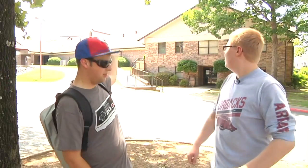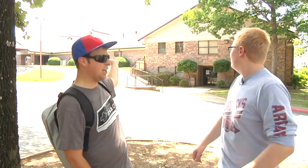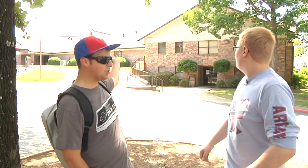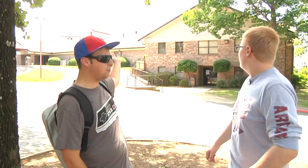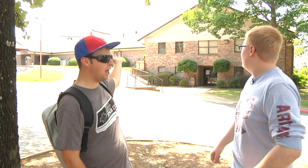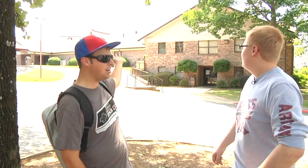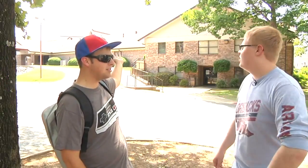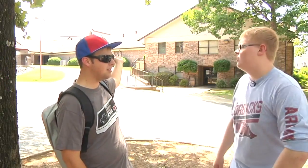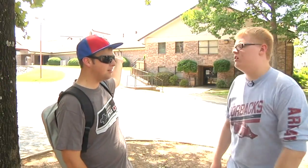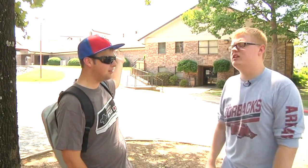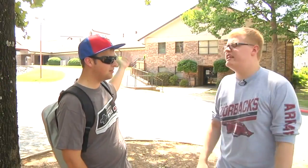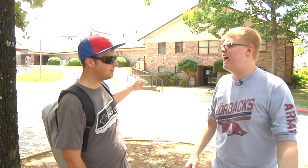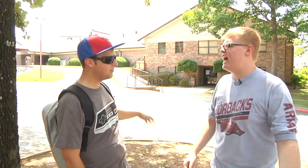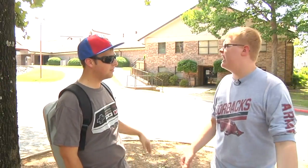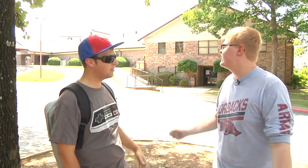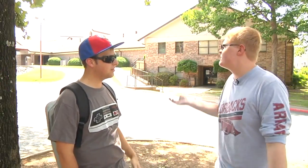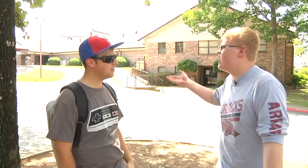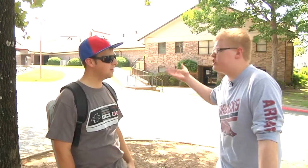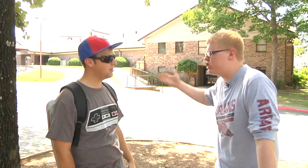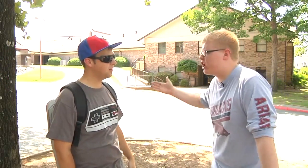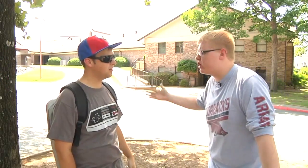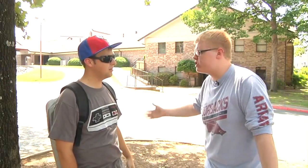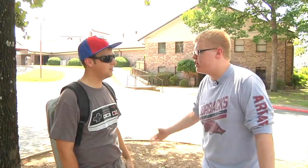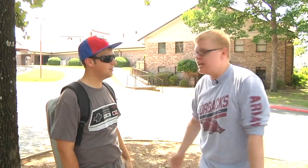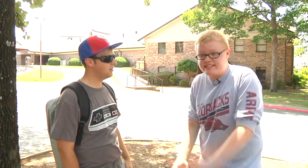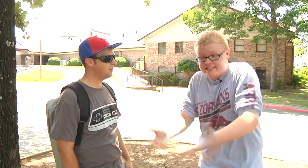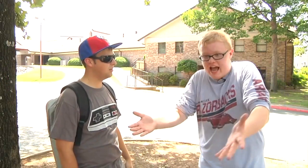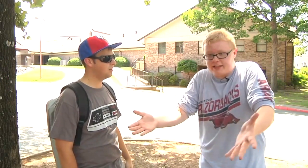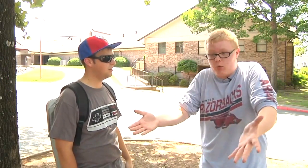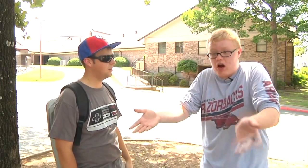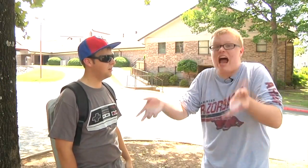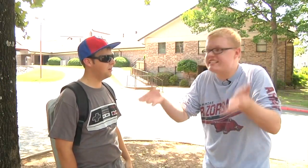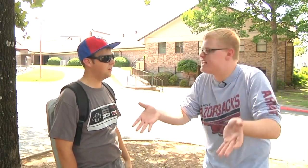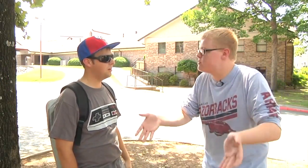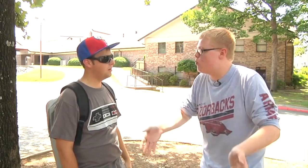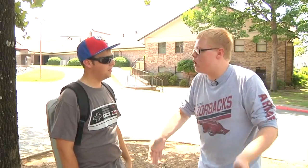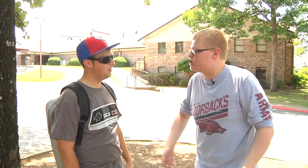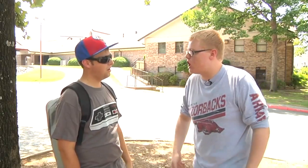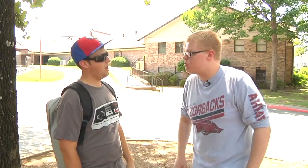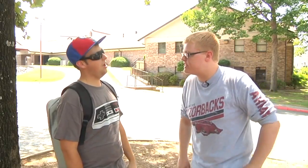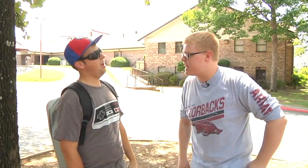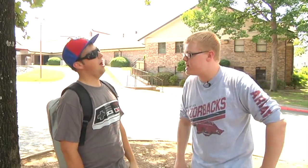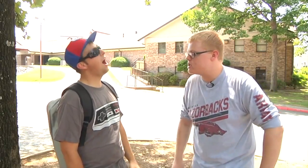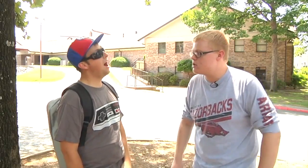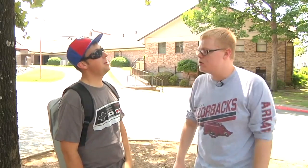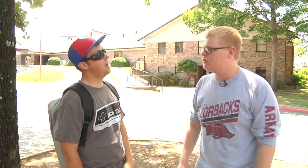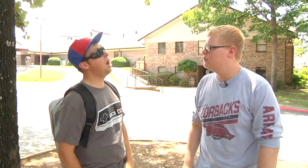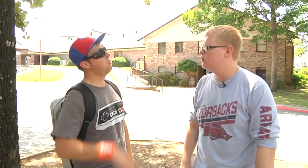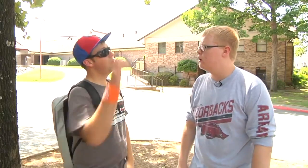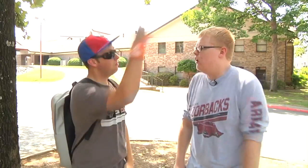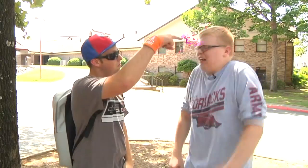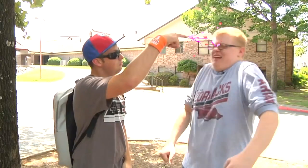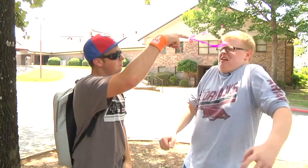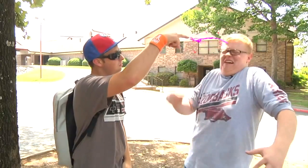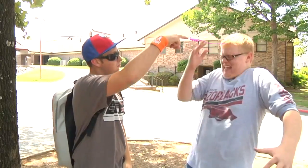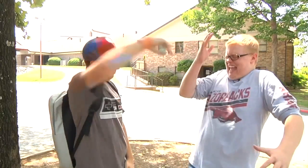Recognize this place? Yeah, it's my church. It's exactly where I didn't want to go today. I